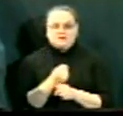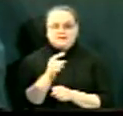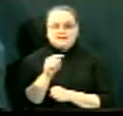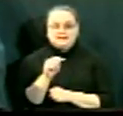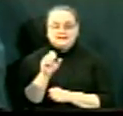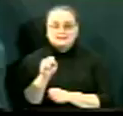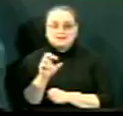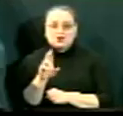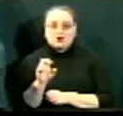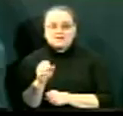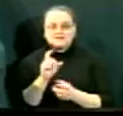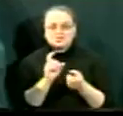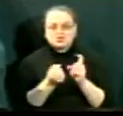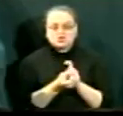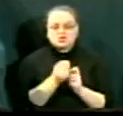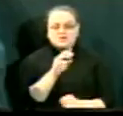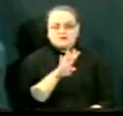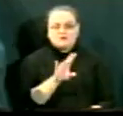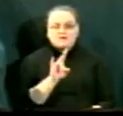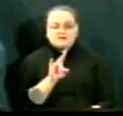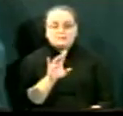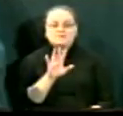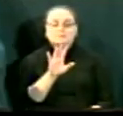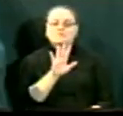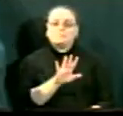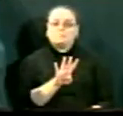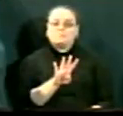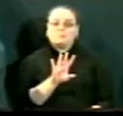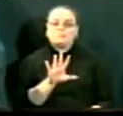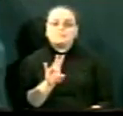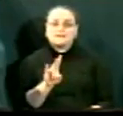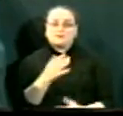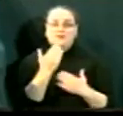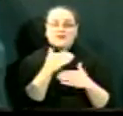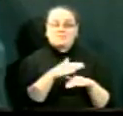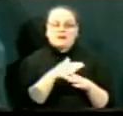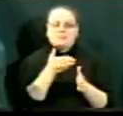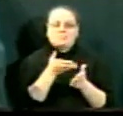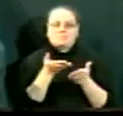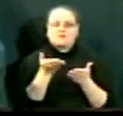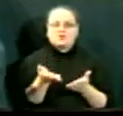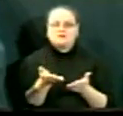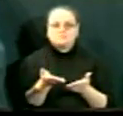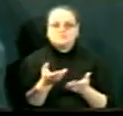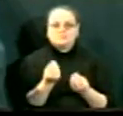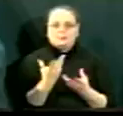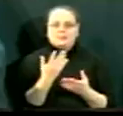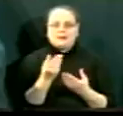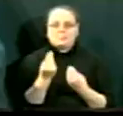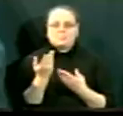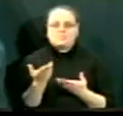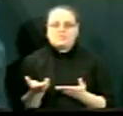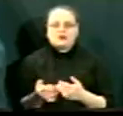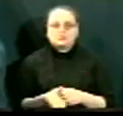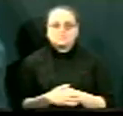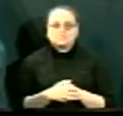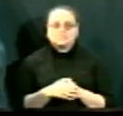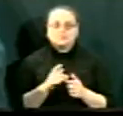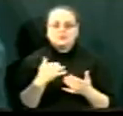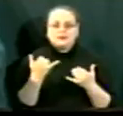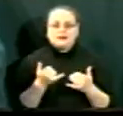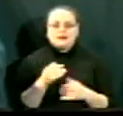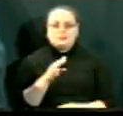changed. The 457 was limited on providers from multiple providers. And now